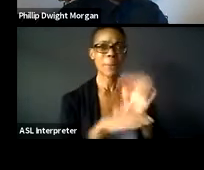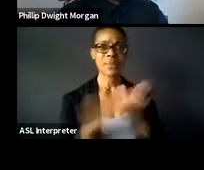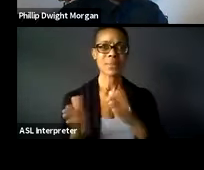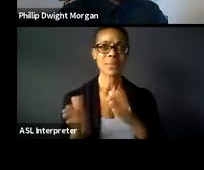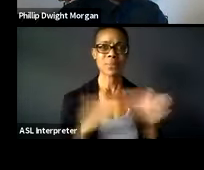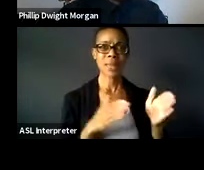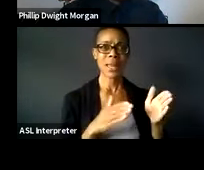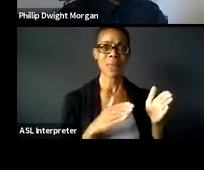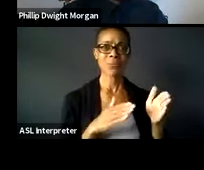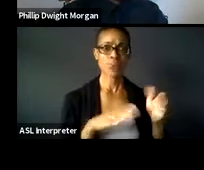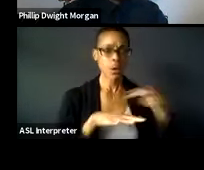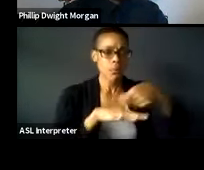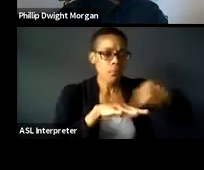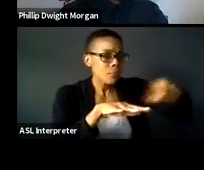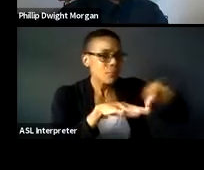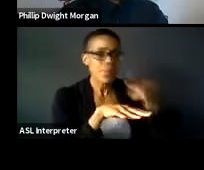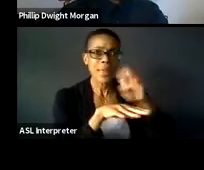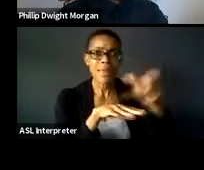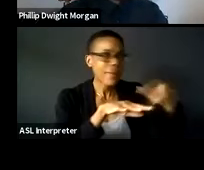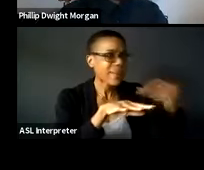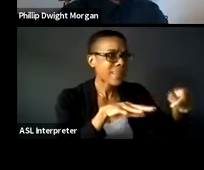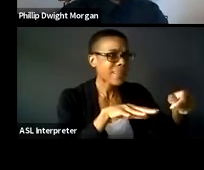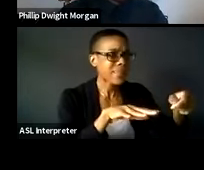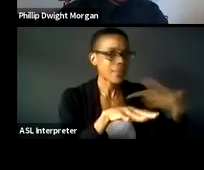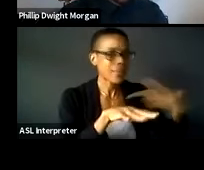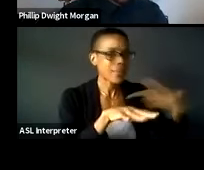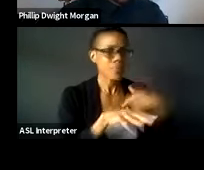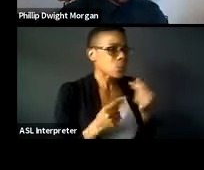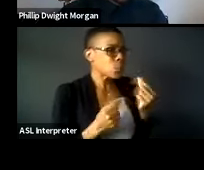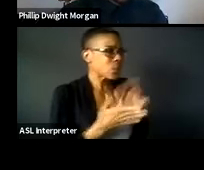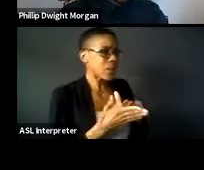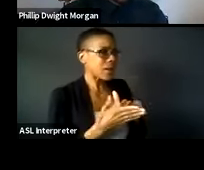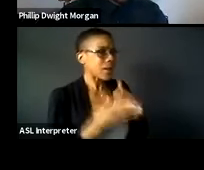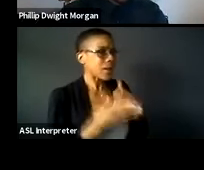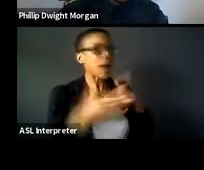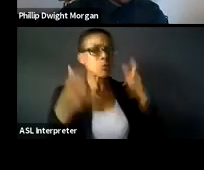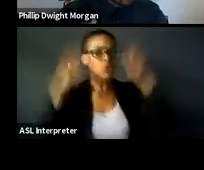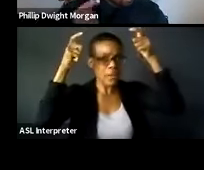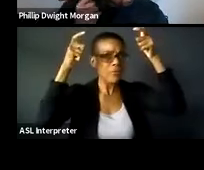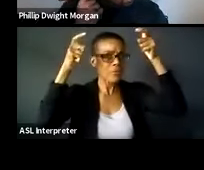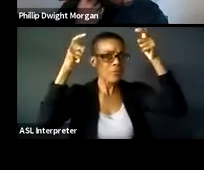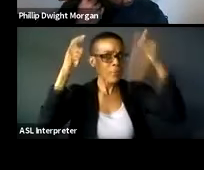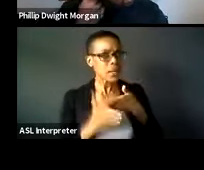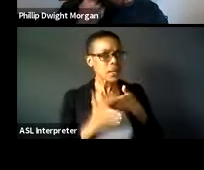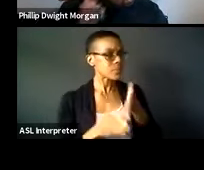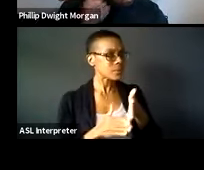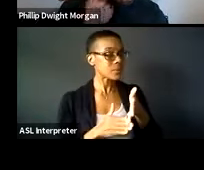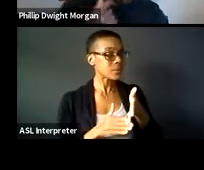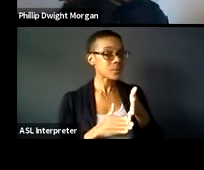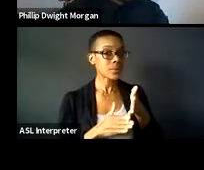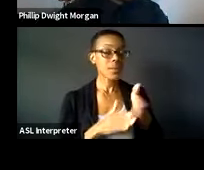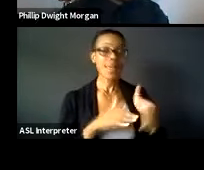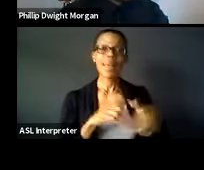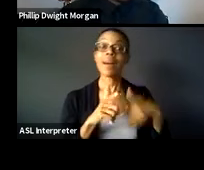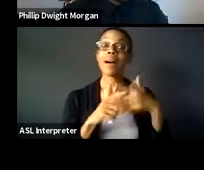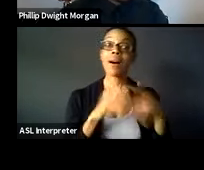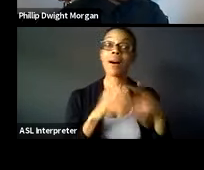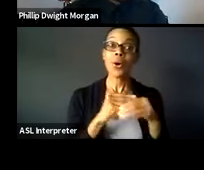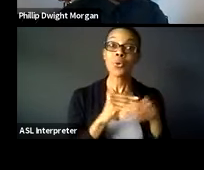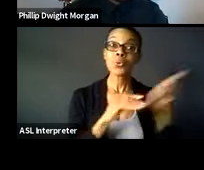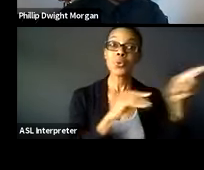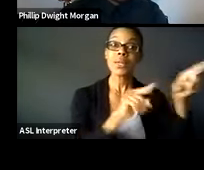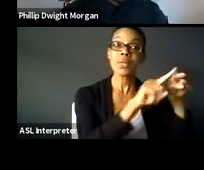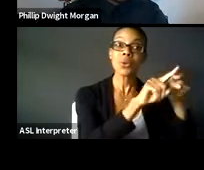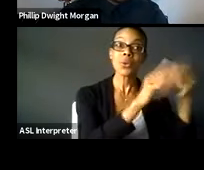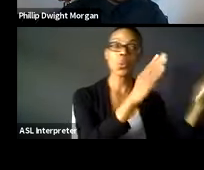I'm a chef. So we basically, on top of that, He closed the door. He said we had a week